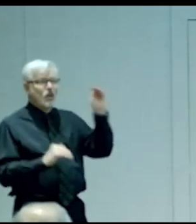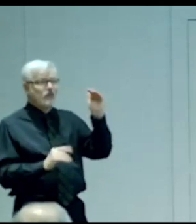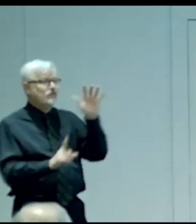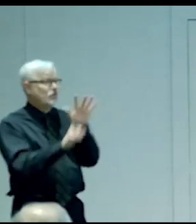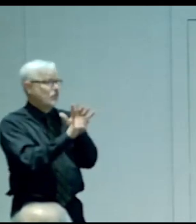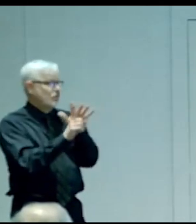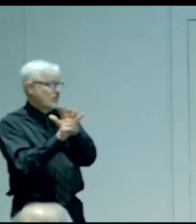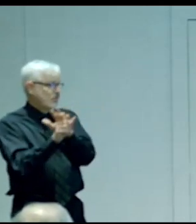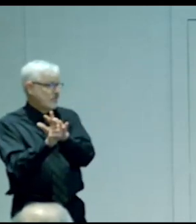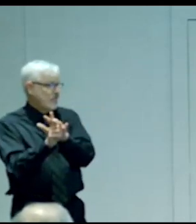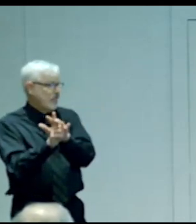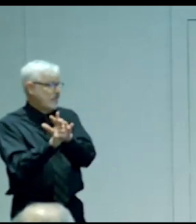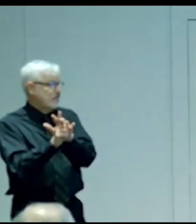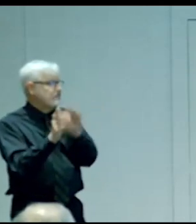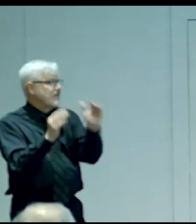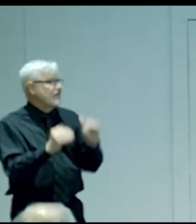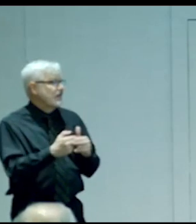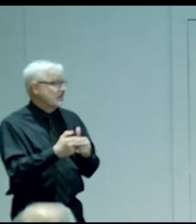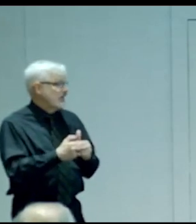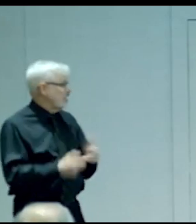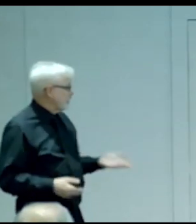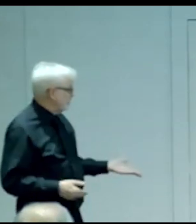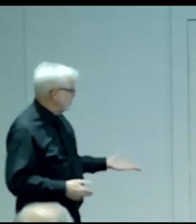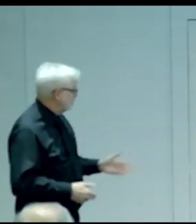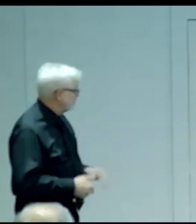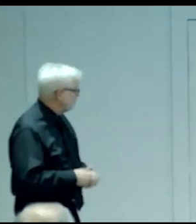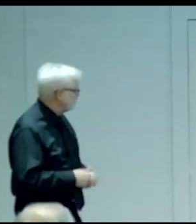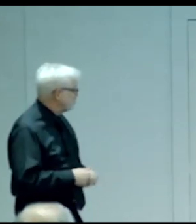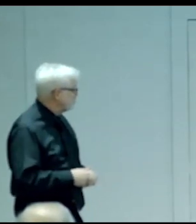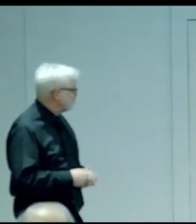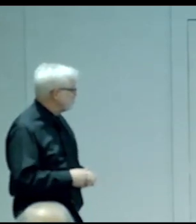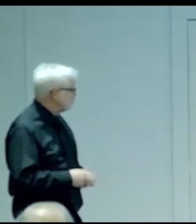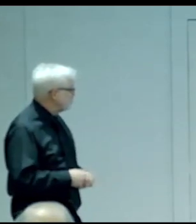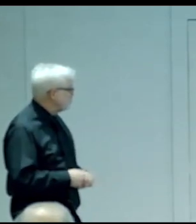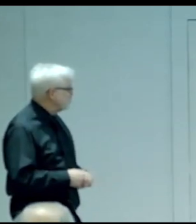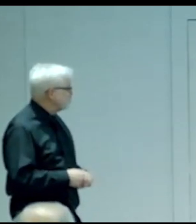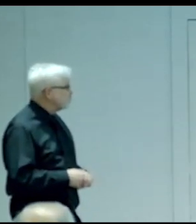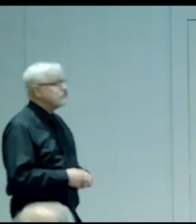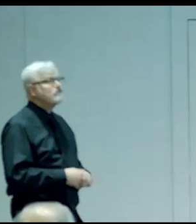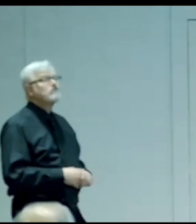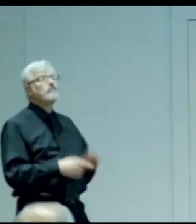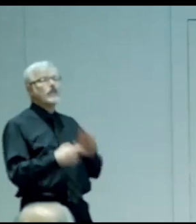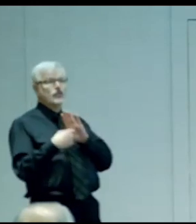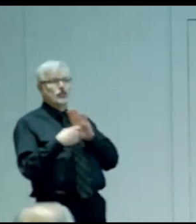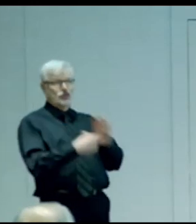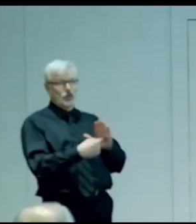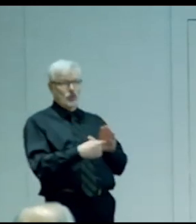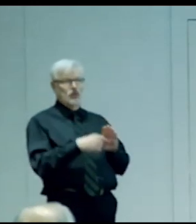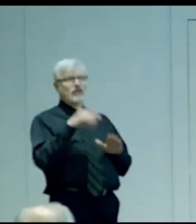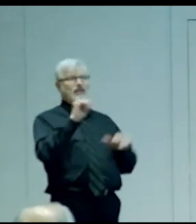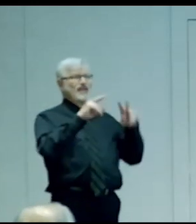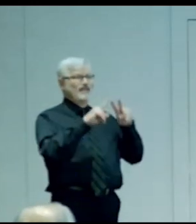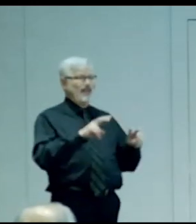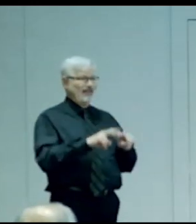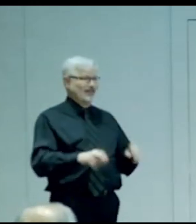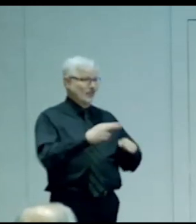occurred. The next slide is to show you the results of that analysis. And